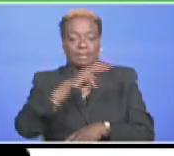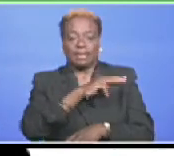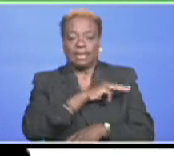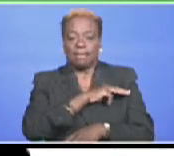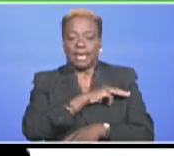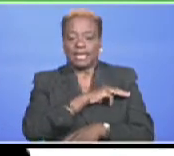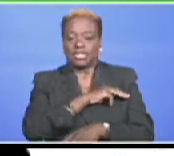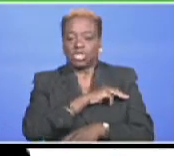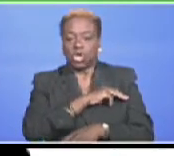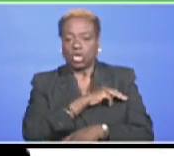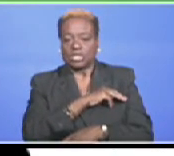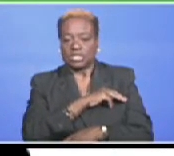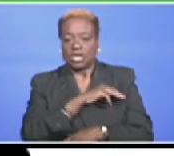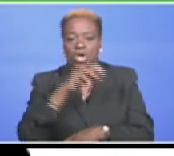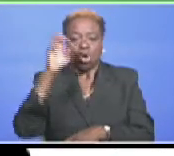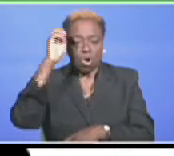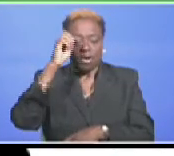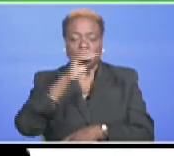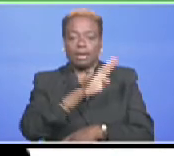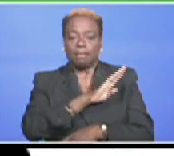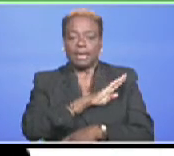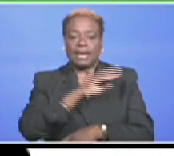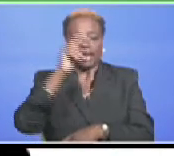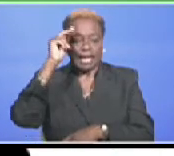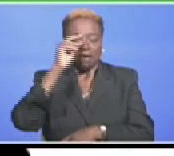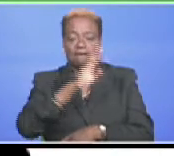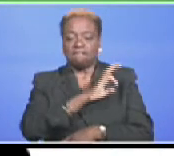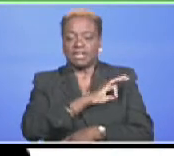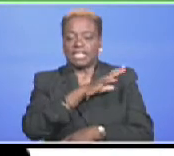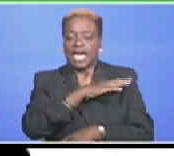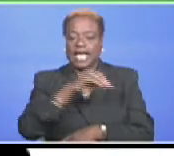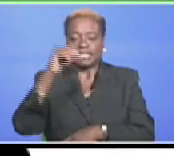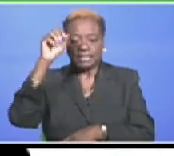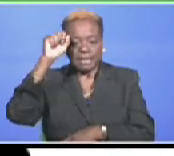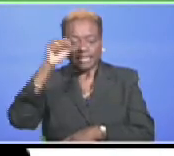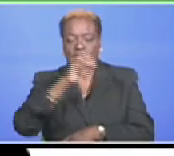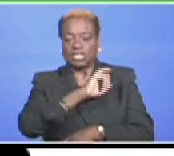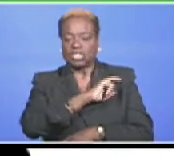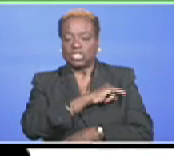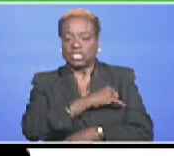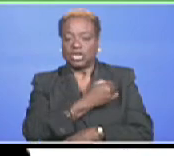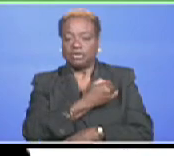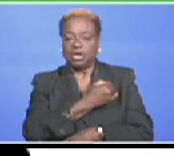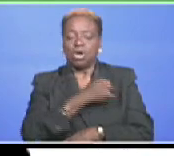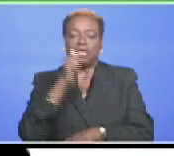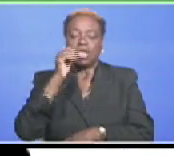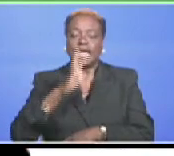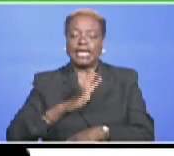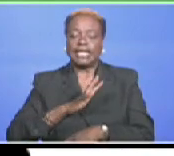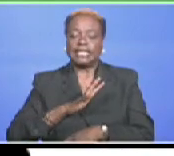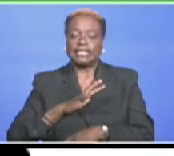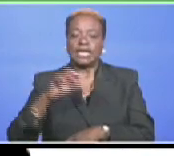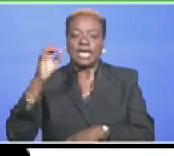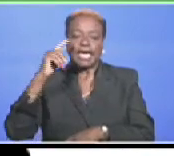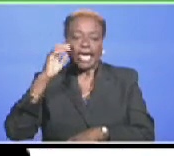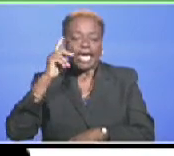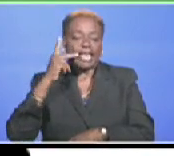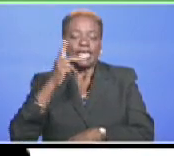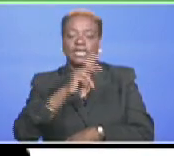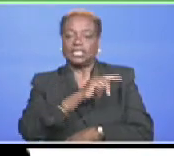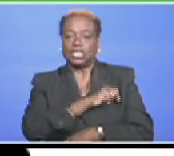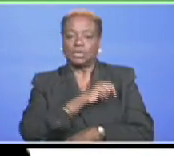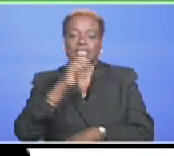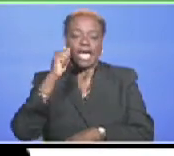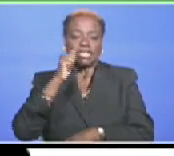Richard Gibson Jr., Oren Butler, Nadario Ferguson, and Sebastian Iberi. On the ladies' side, we'll have Haley Turnquest,